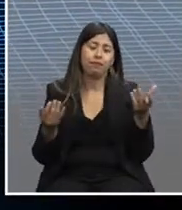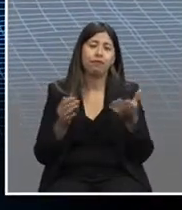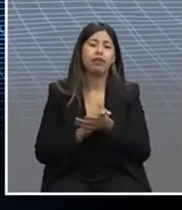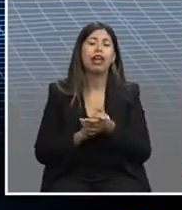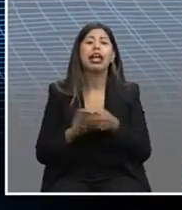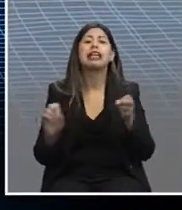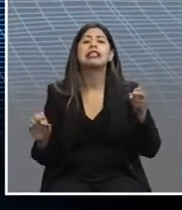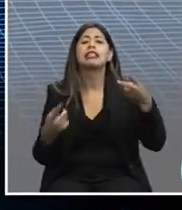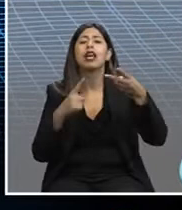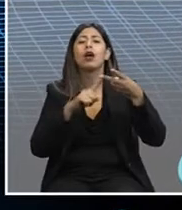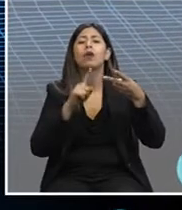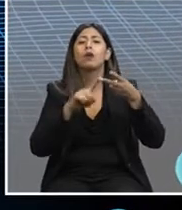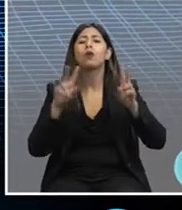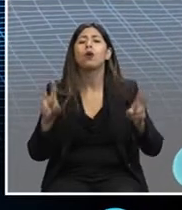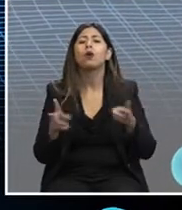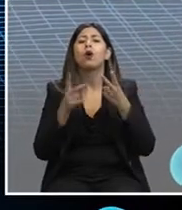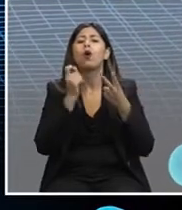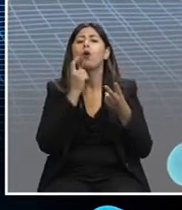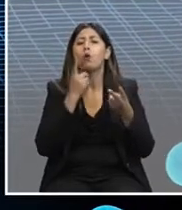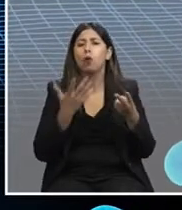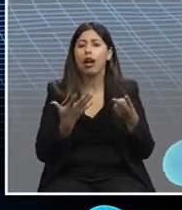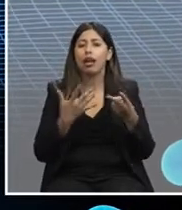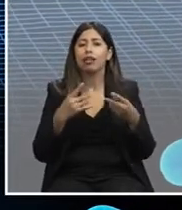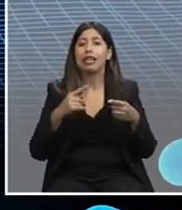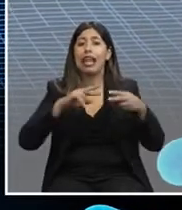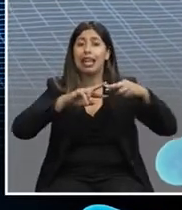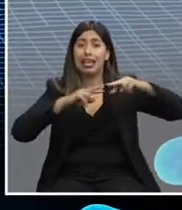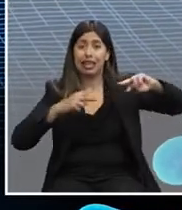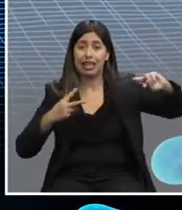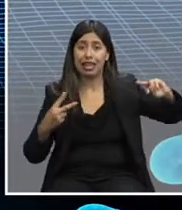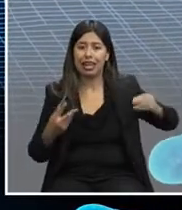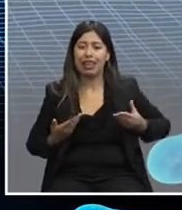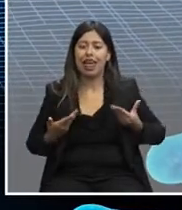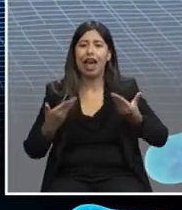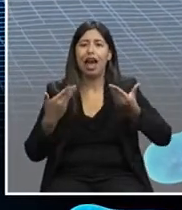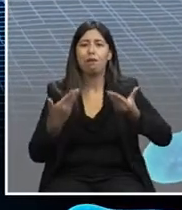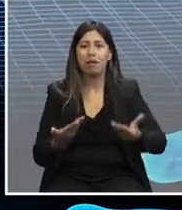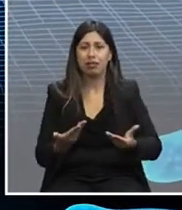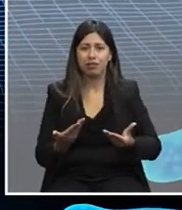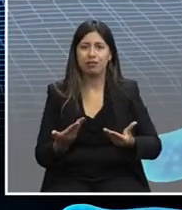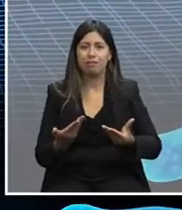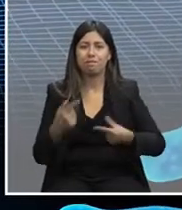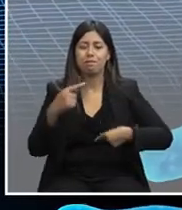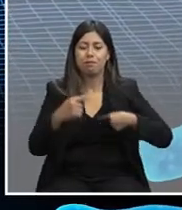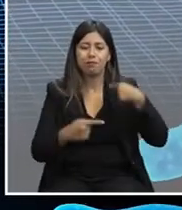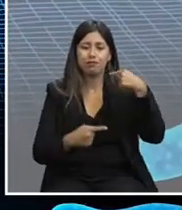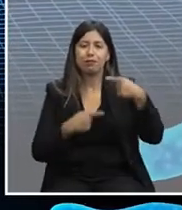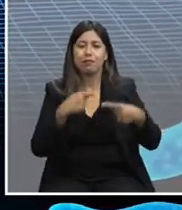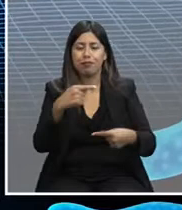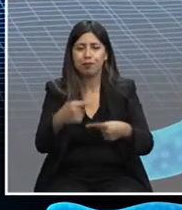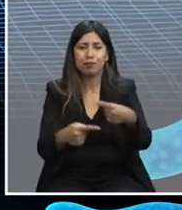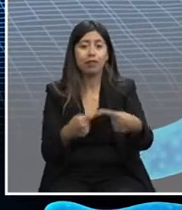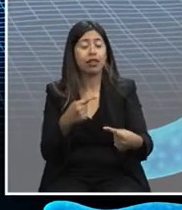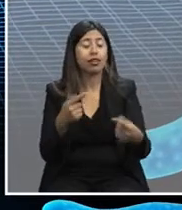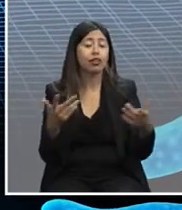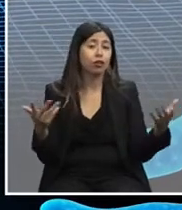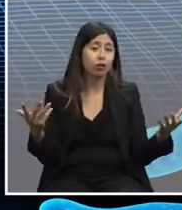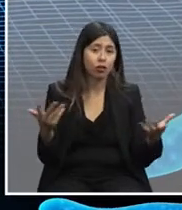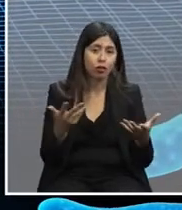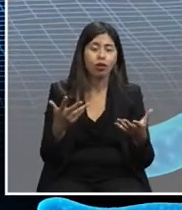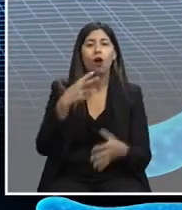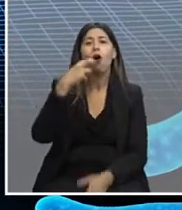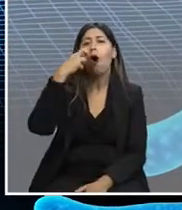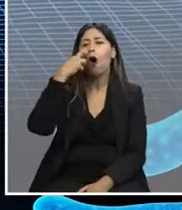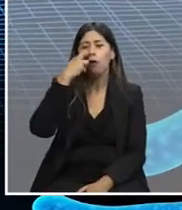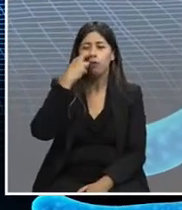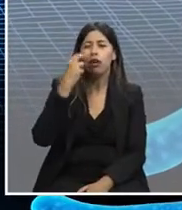the striatum rewarded humans who had sex with a dopamine shot. And since the law of natural selection requires you to make